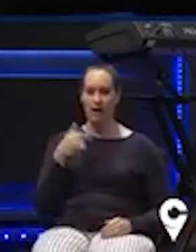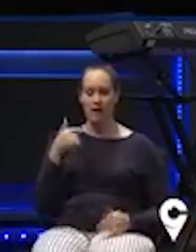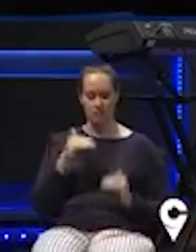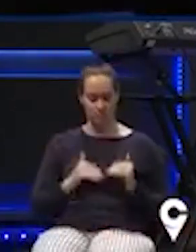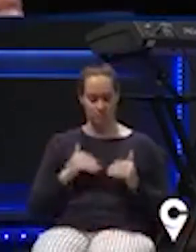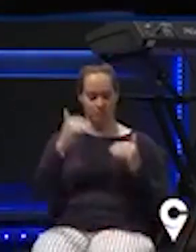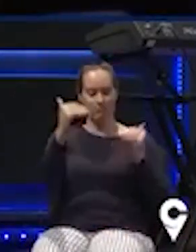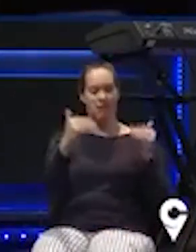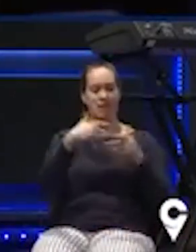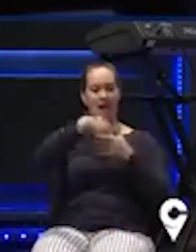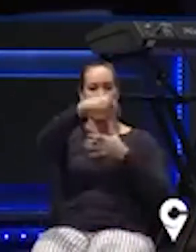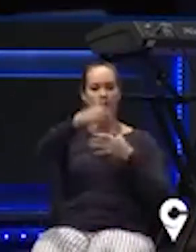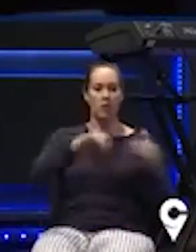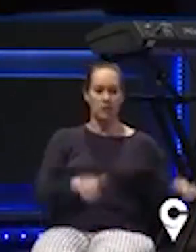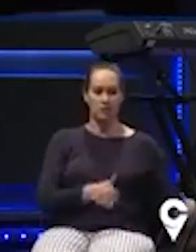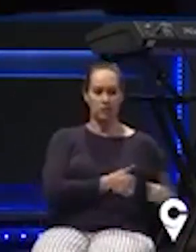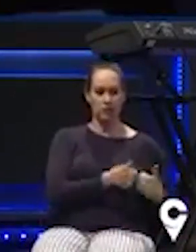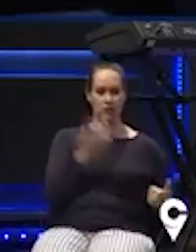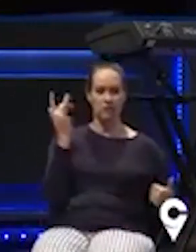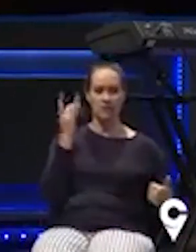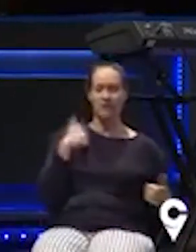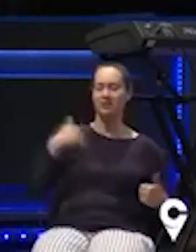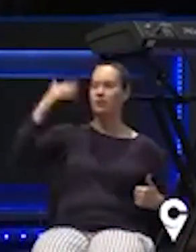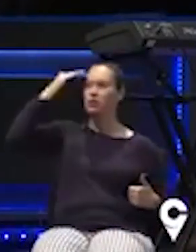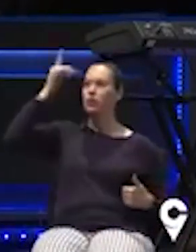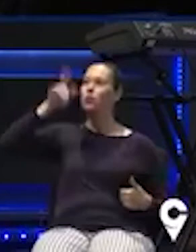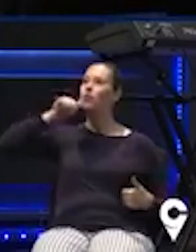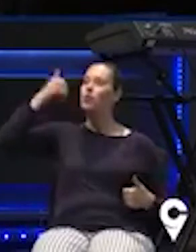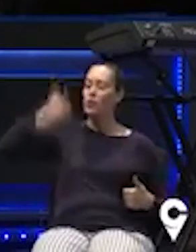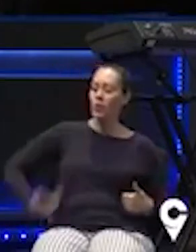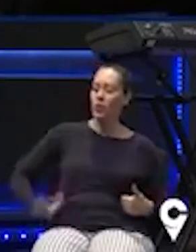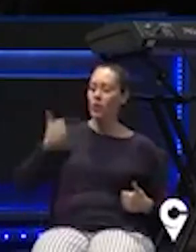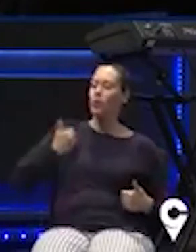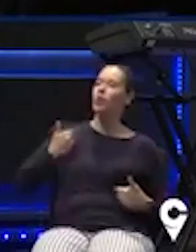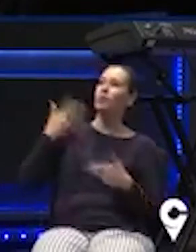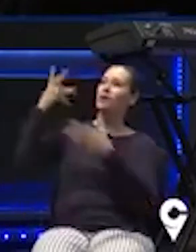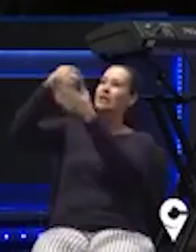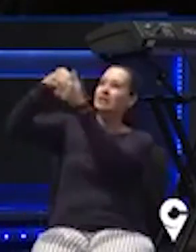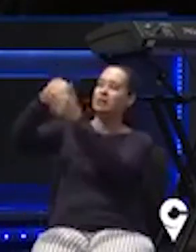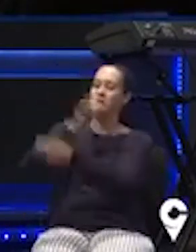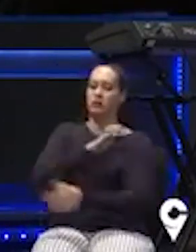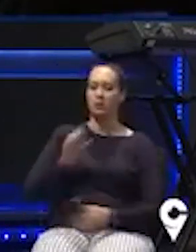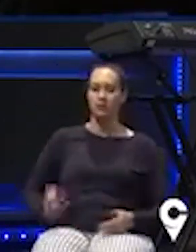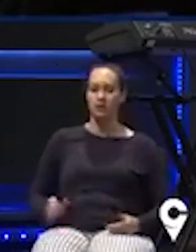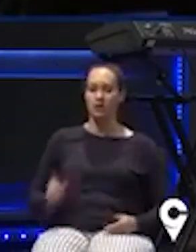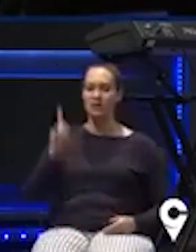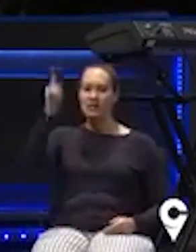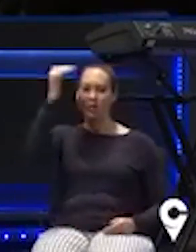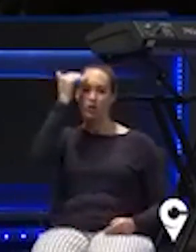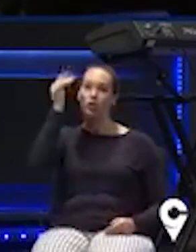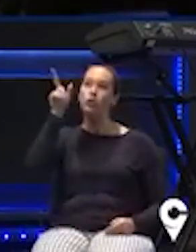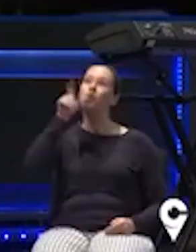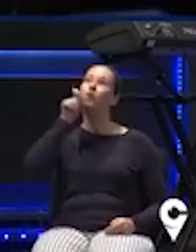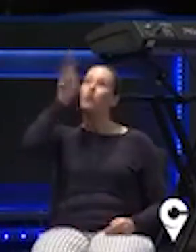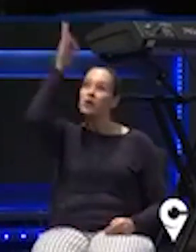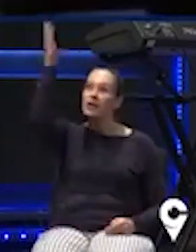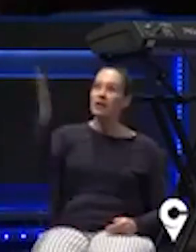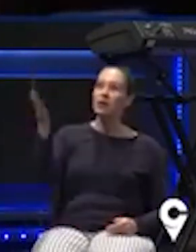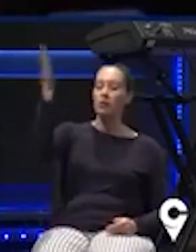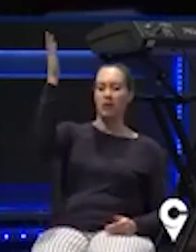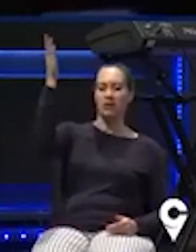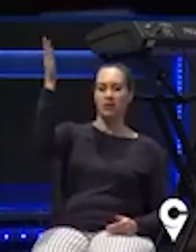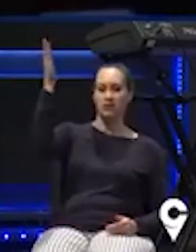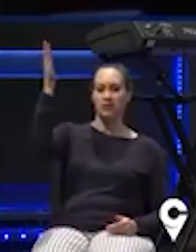in Christ. Jesus could endure everything he had to go through because he knew who he was. In the very